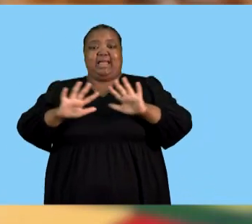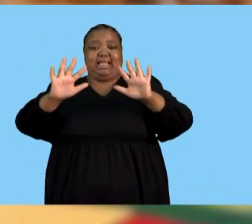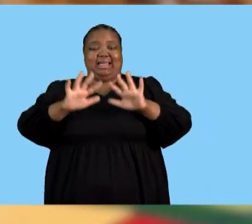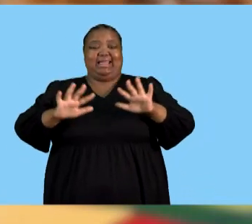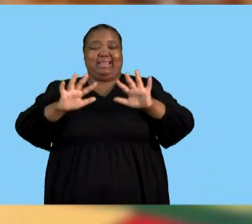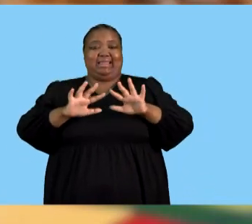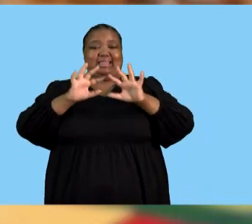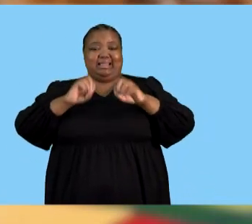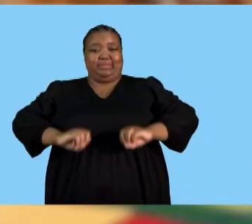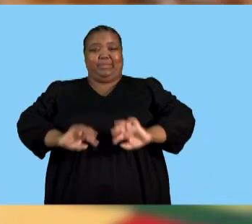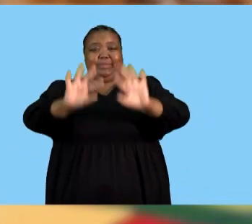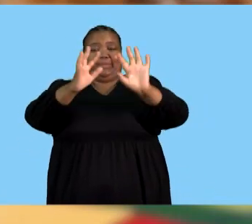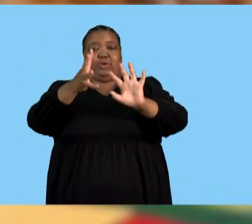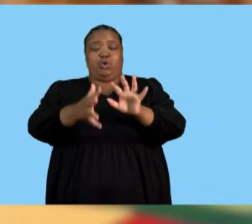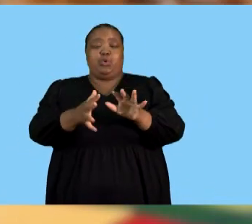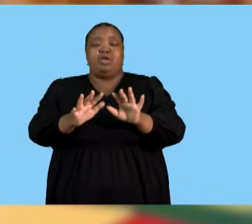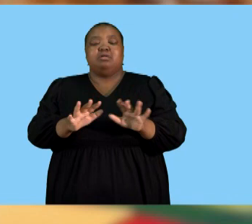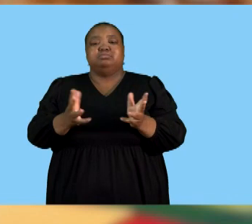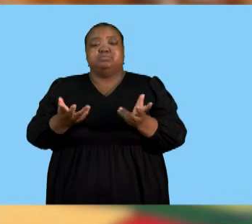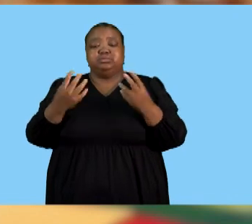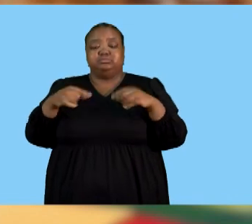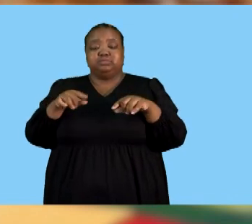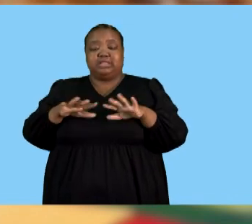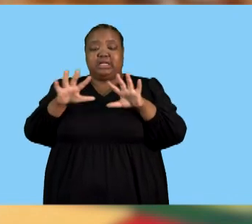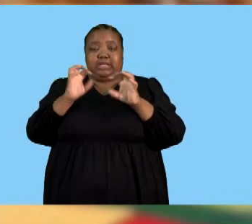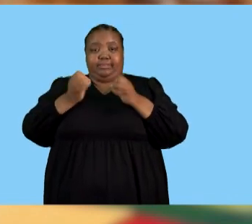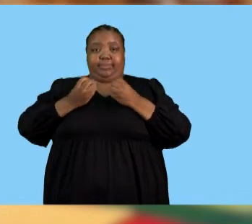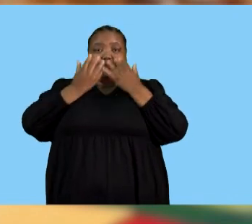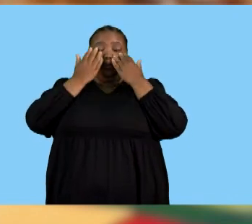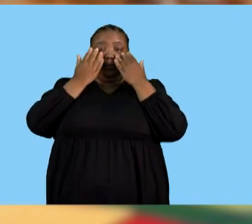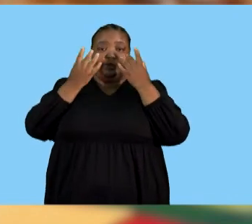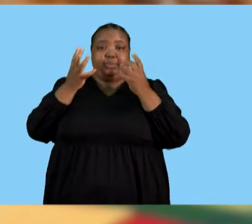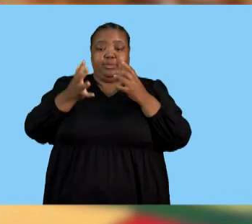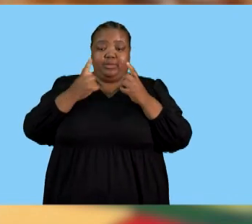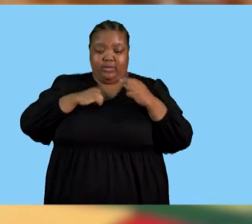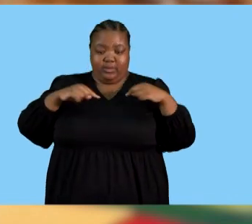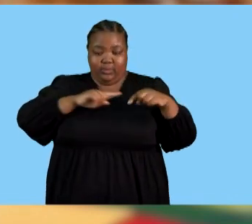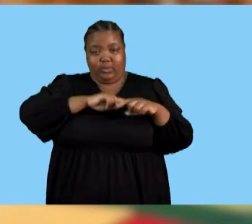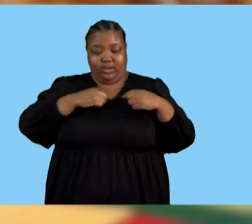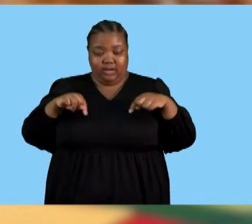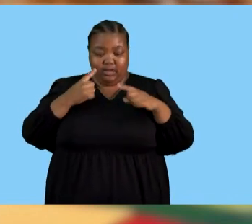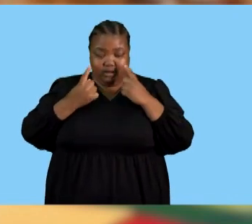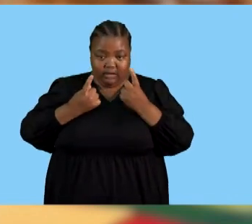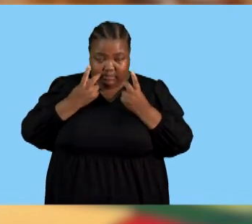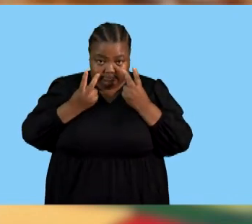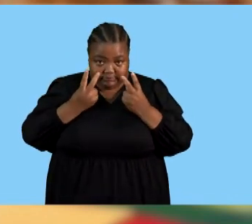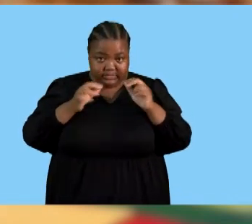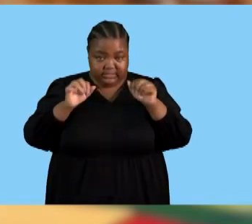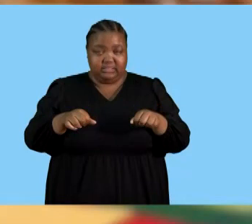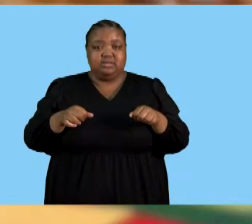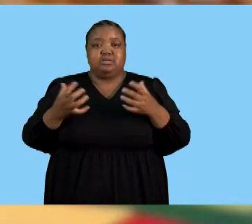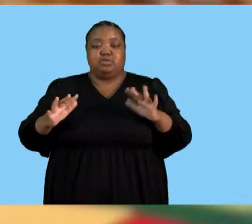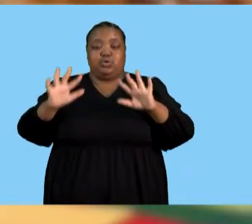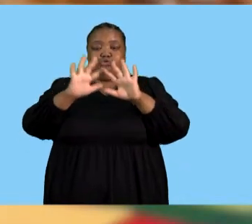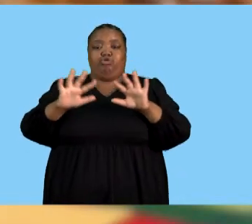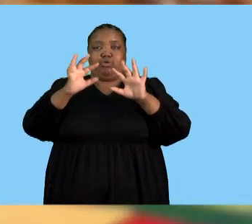be reflected. And those reflected colors are going to be coming to our eyes because we are the observers. And because of those reflected colors,